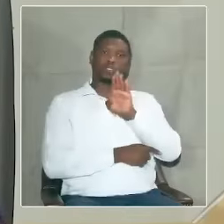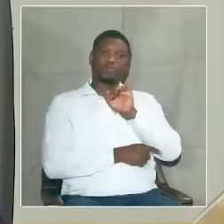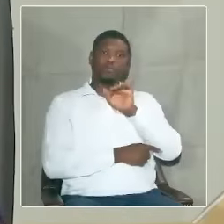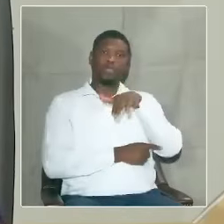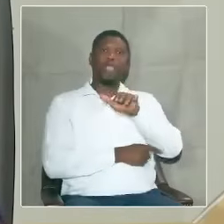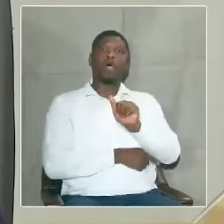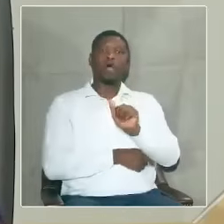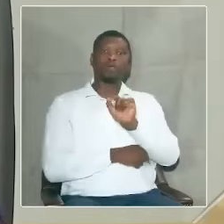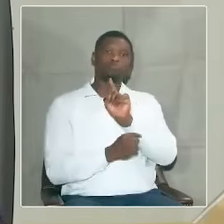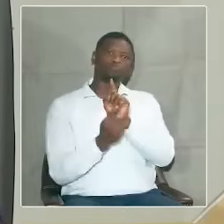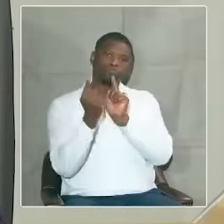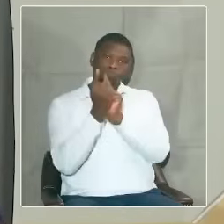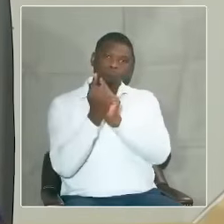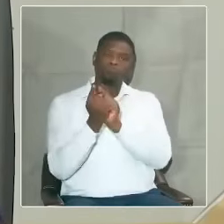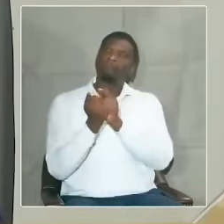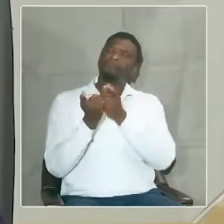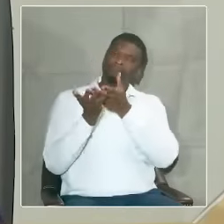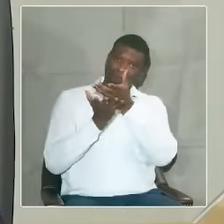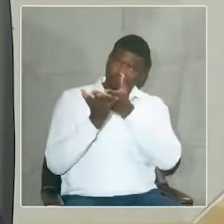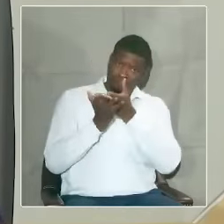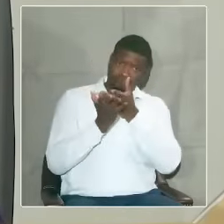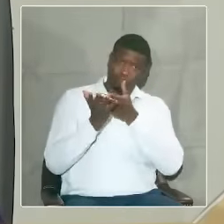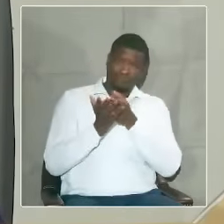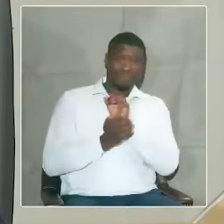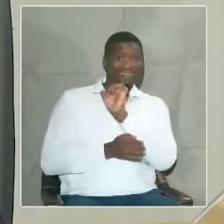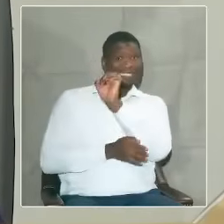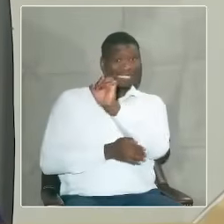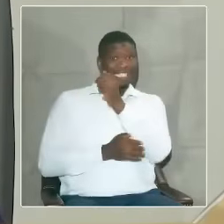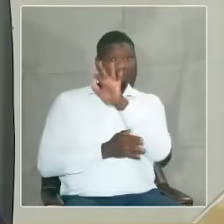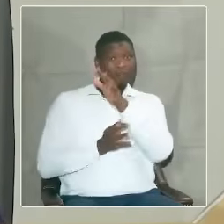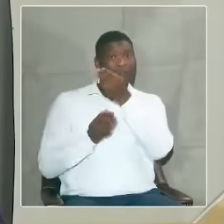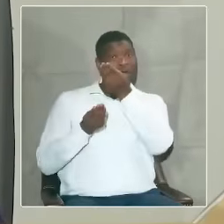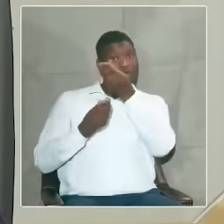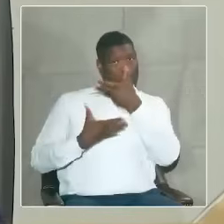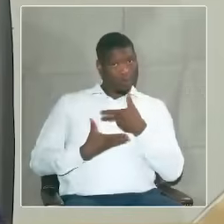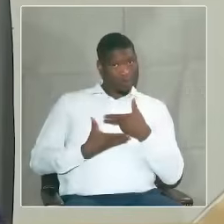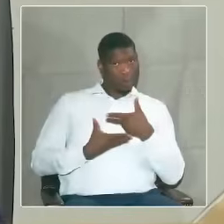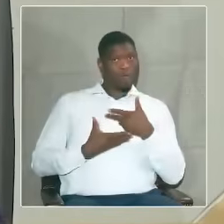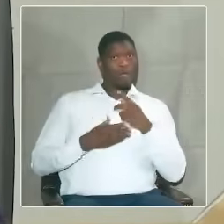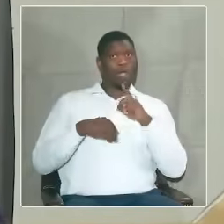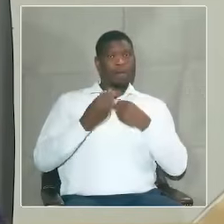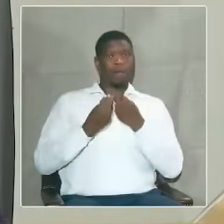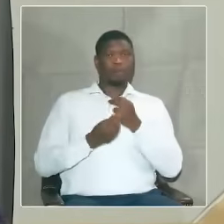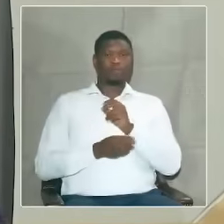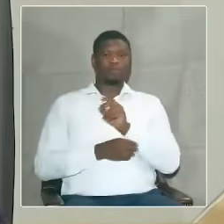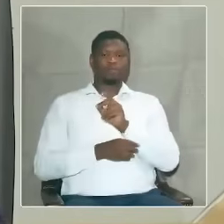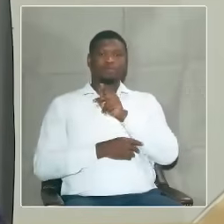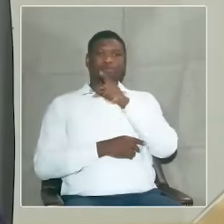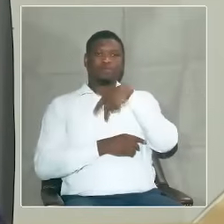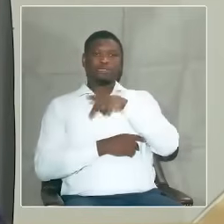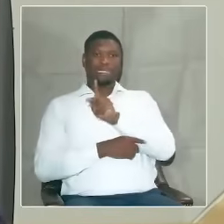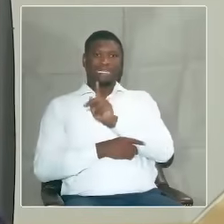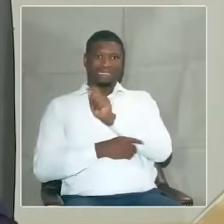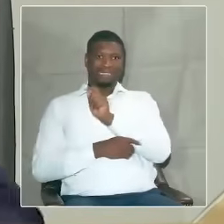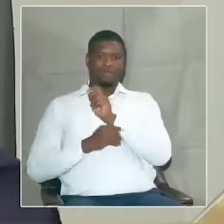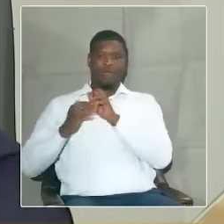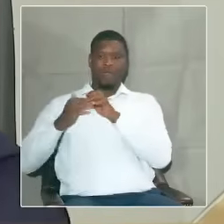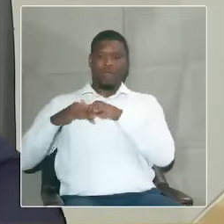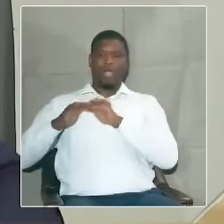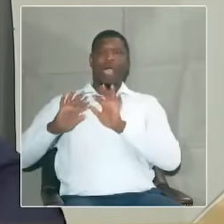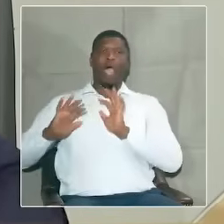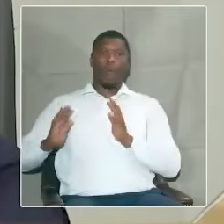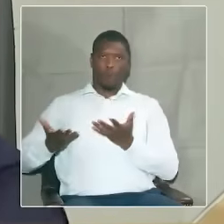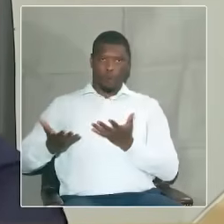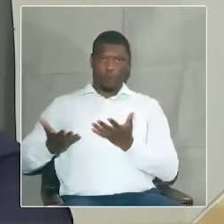presented a plan or a letter to me on how to close the PKTT